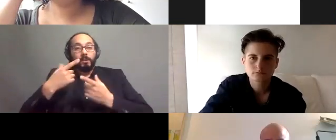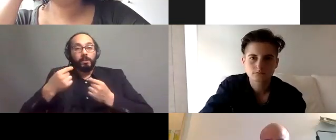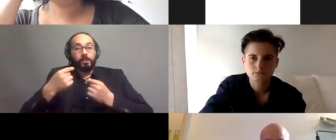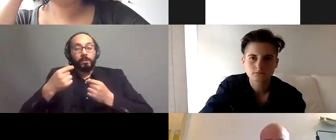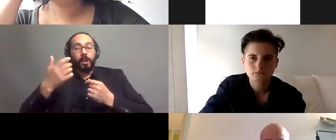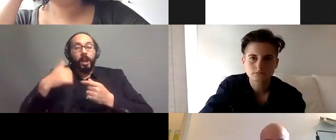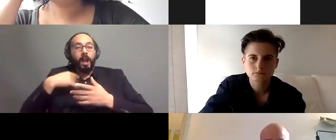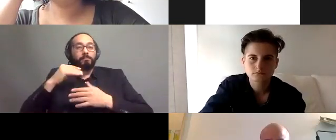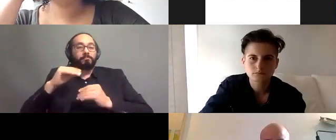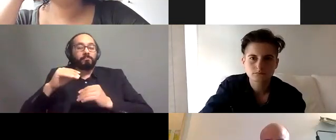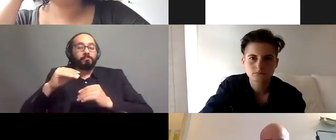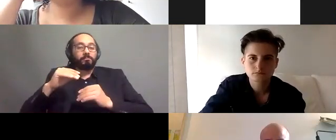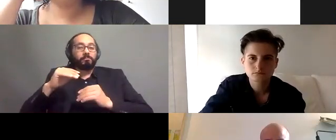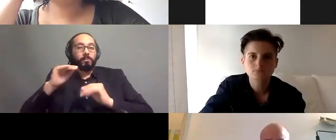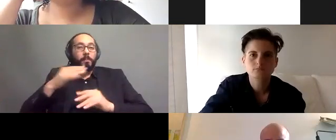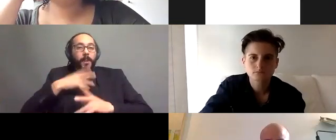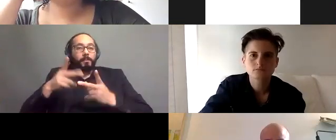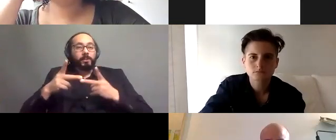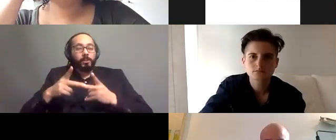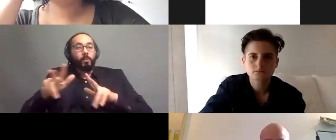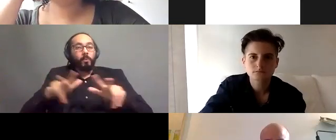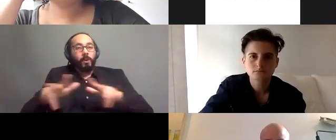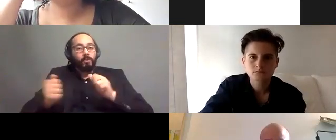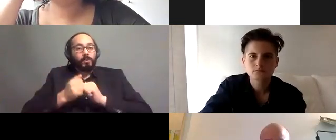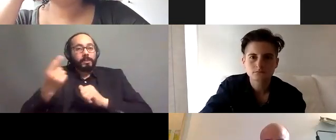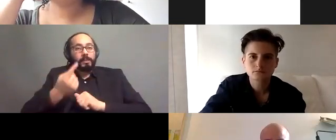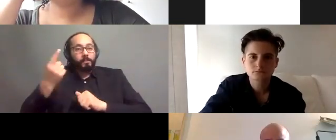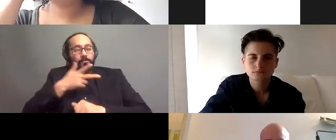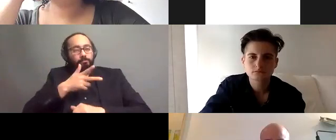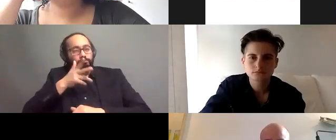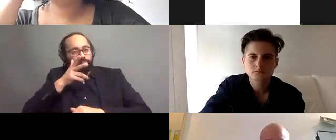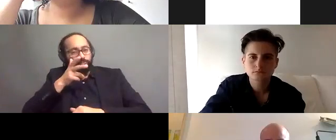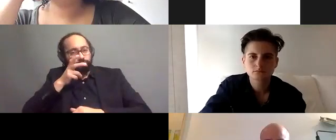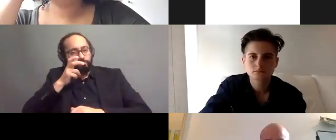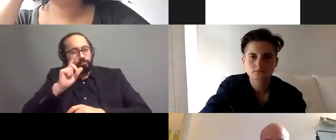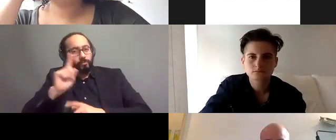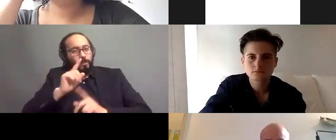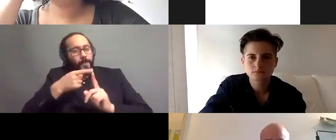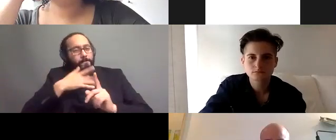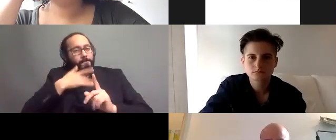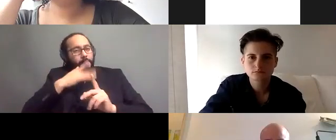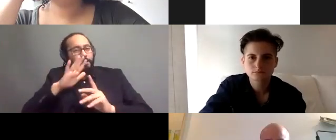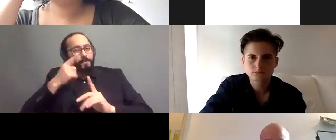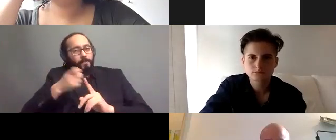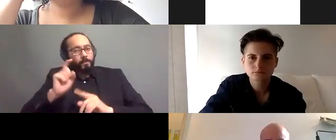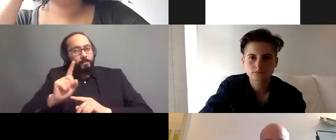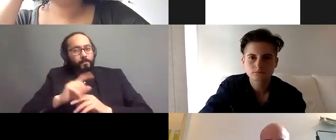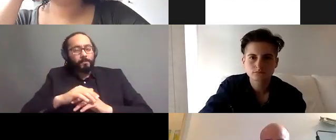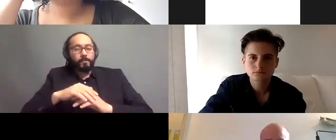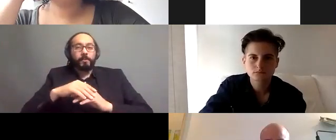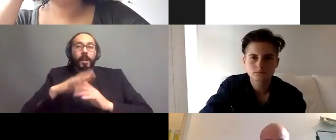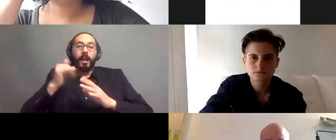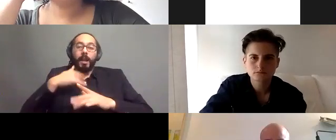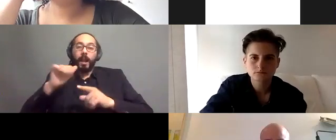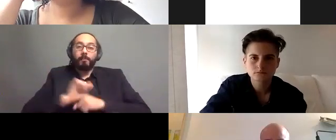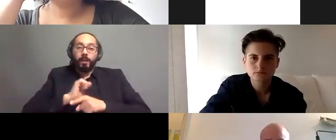somebody, hearing where they're coming from and find those little segments. And I do the same thing in, I practice traditional Thai massage, I think I've mentioned